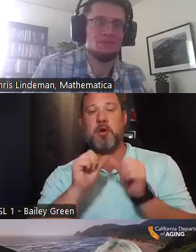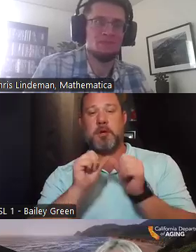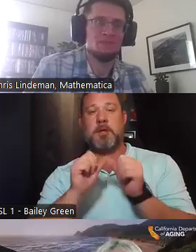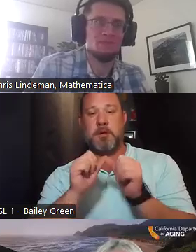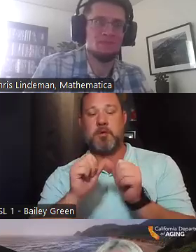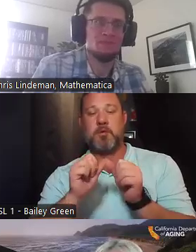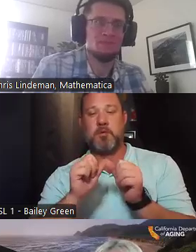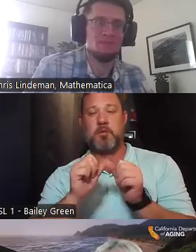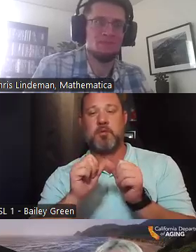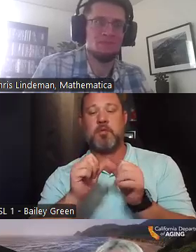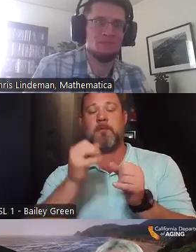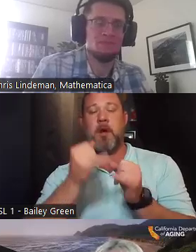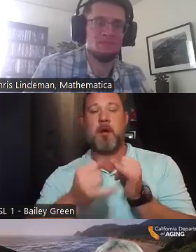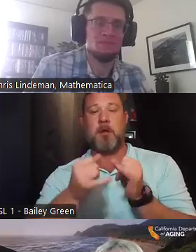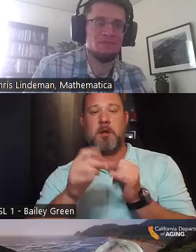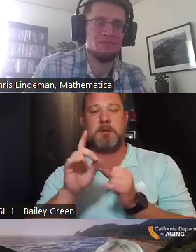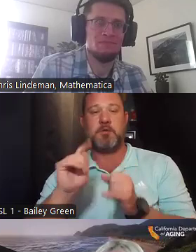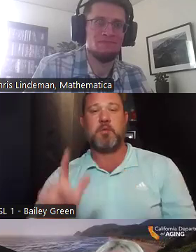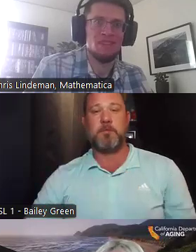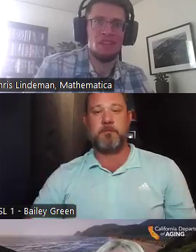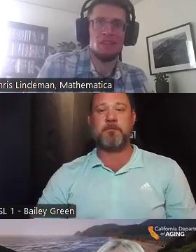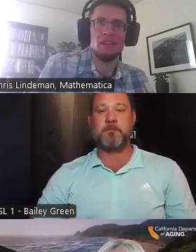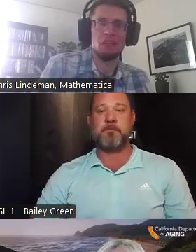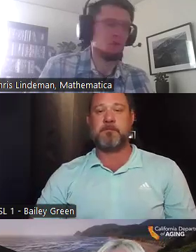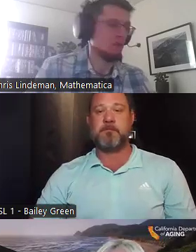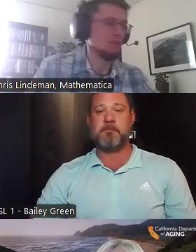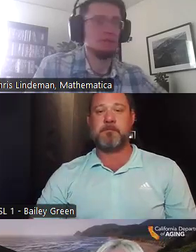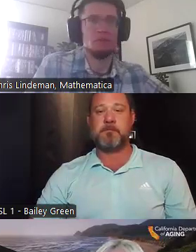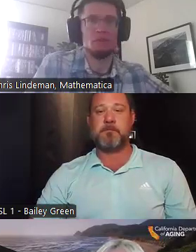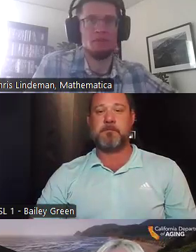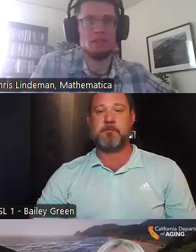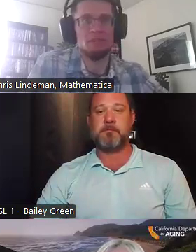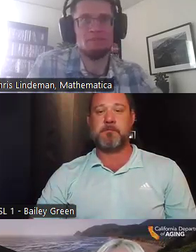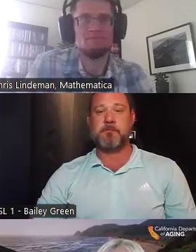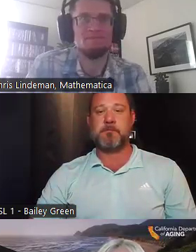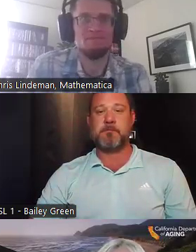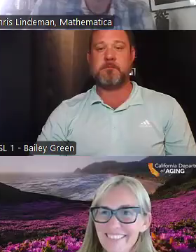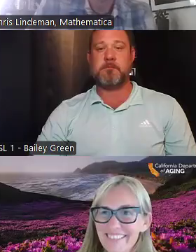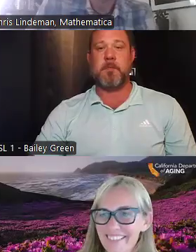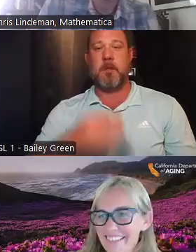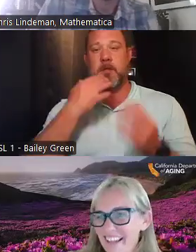work to finalize the digital tool. Thank you for your time today.